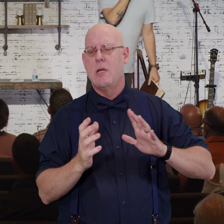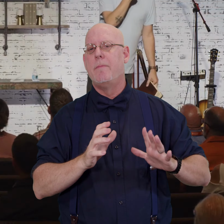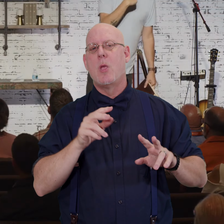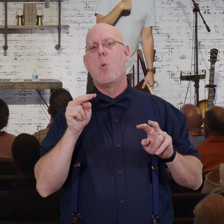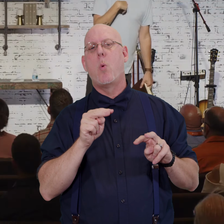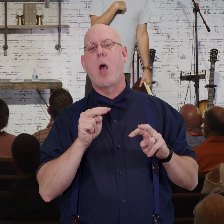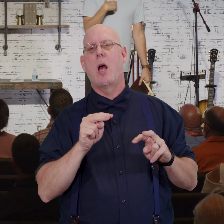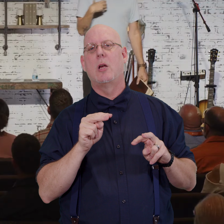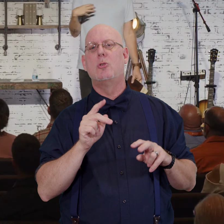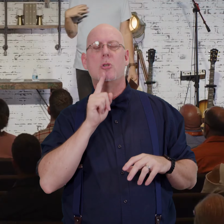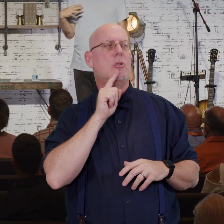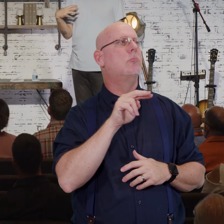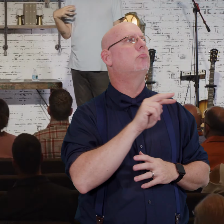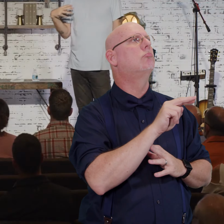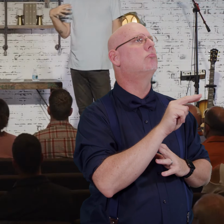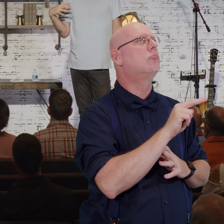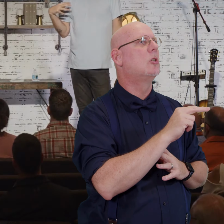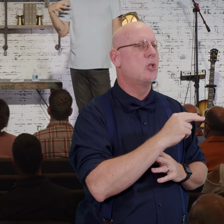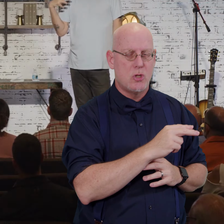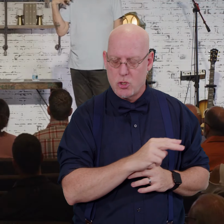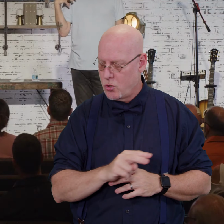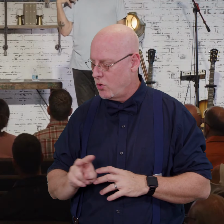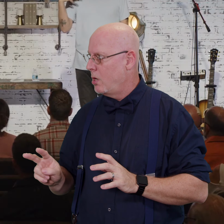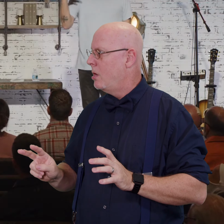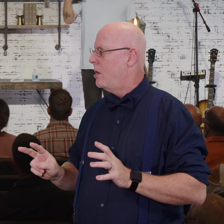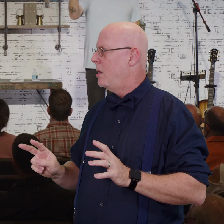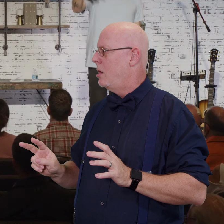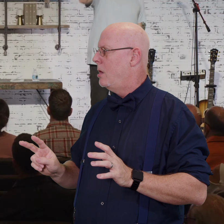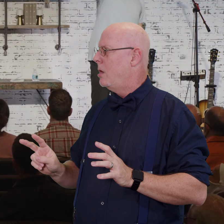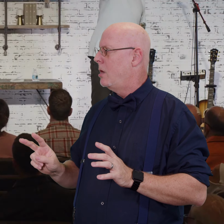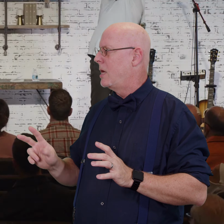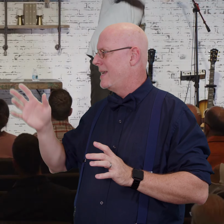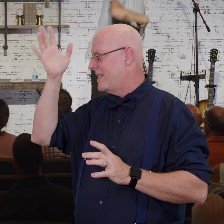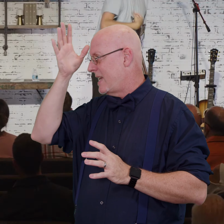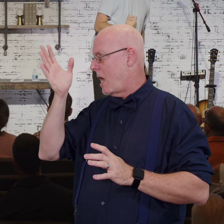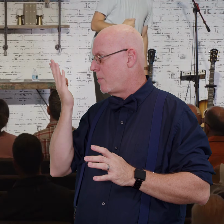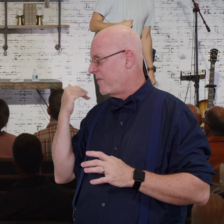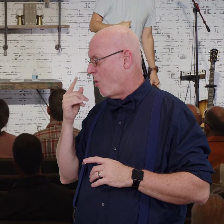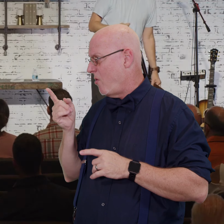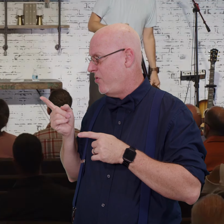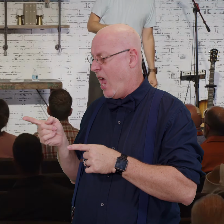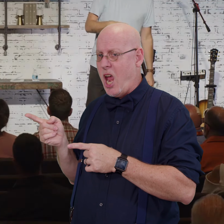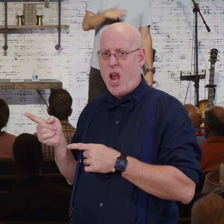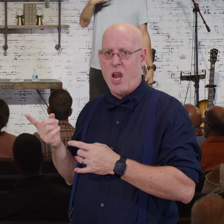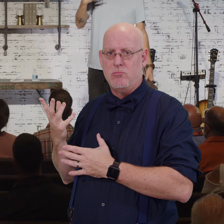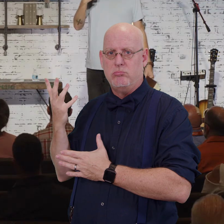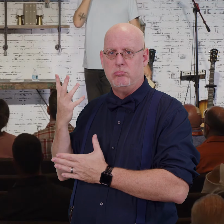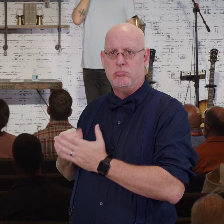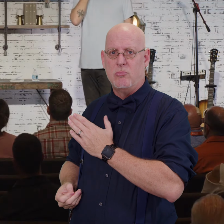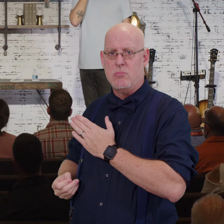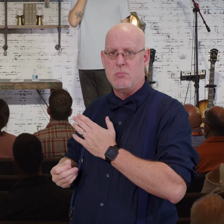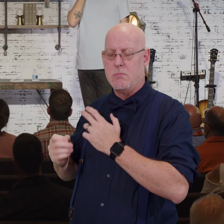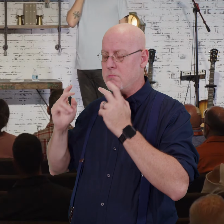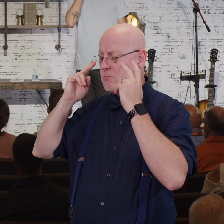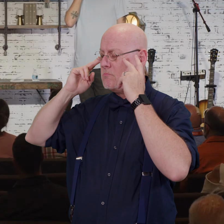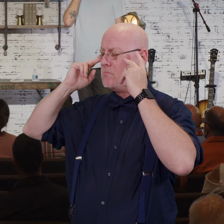But I'm just waiting, and sure enough, she turns around, and she sees where I once was, and she freaks